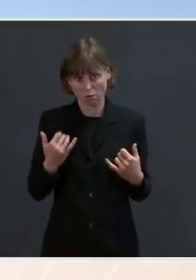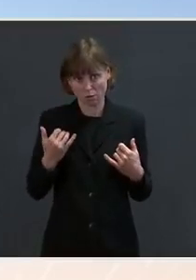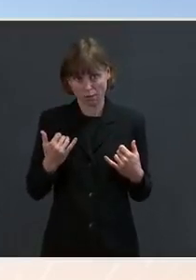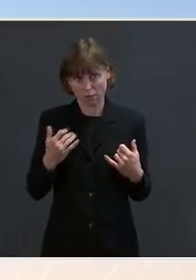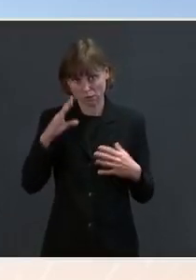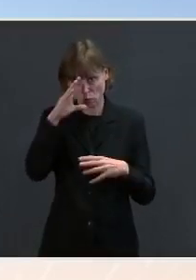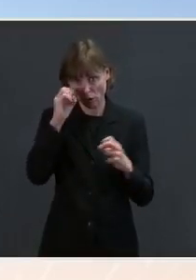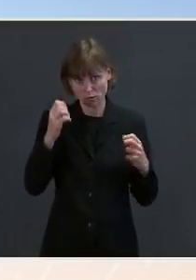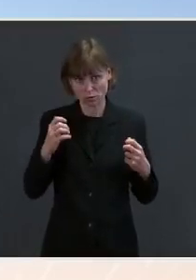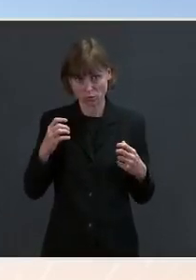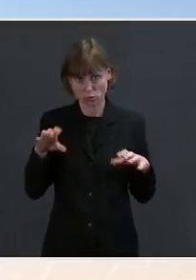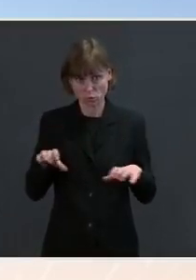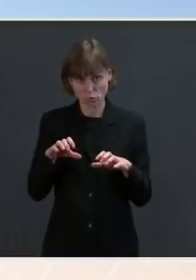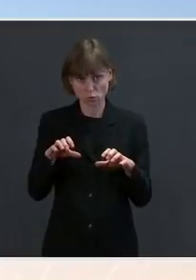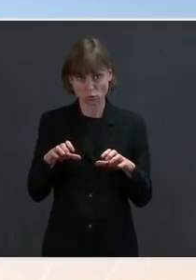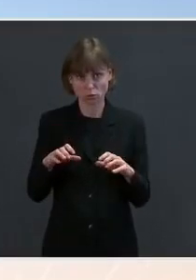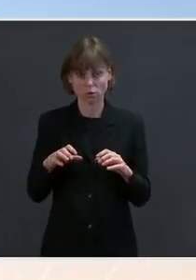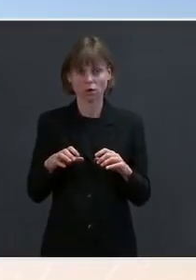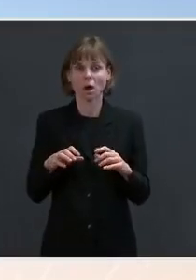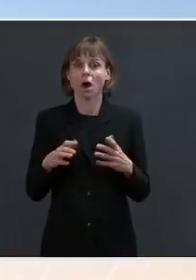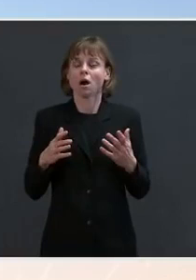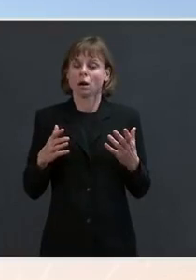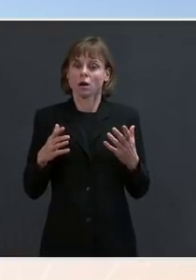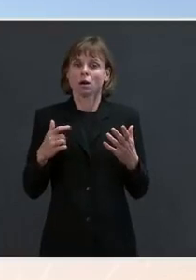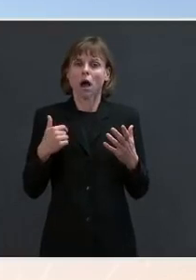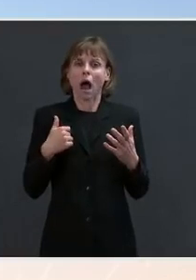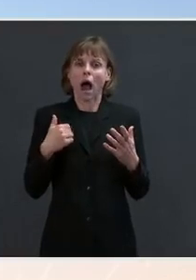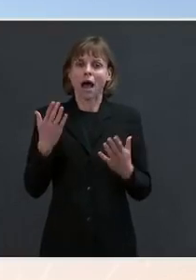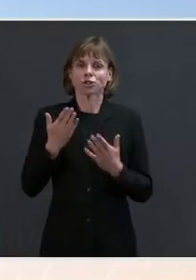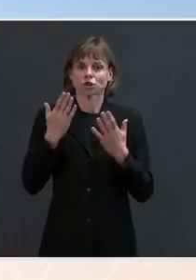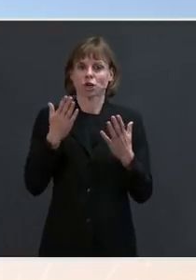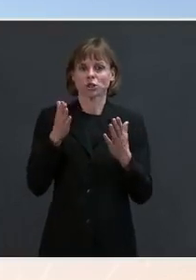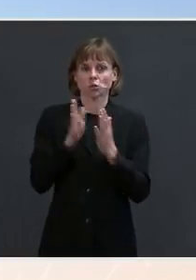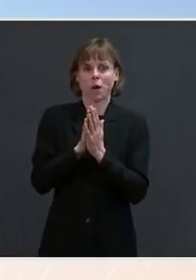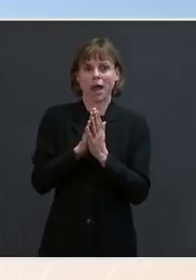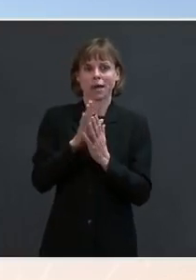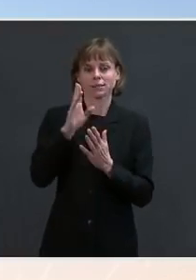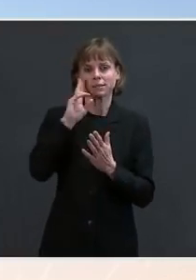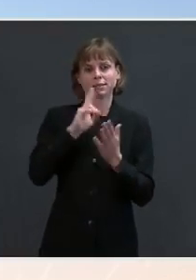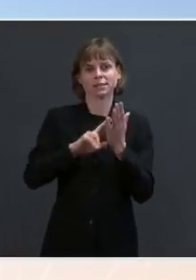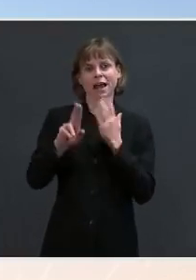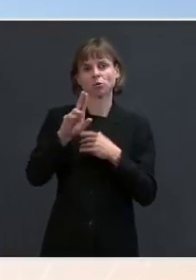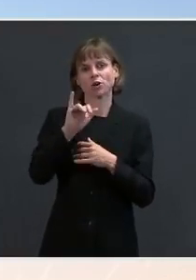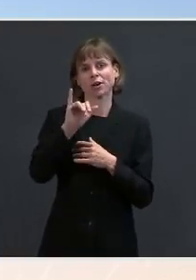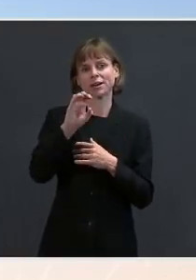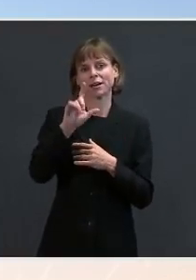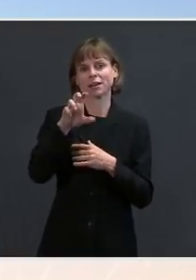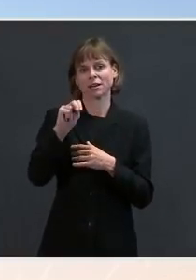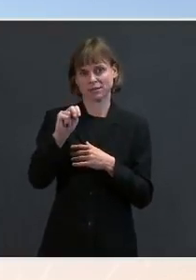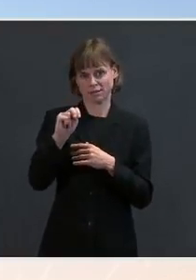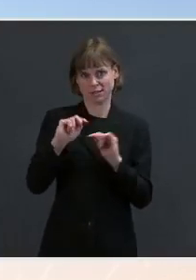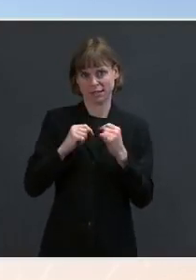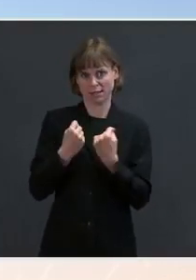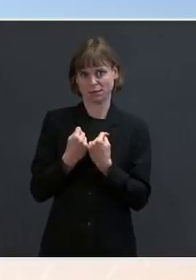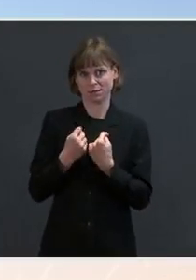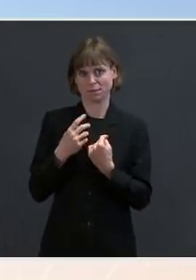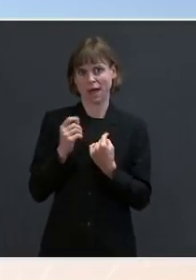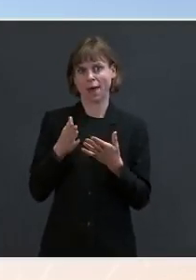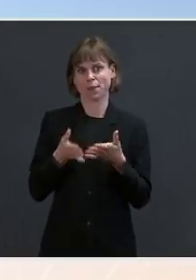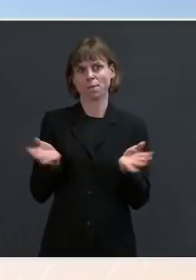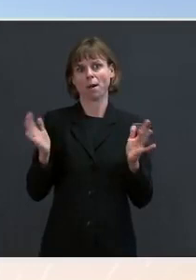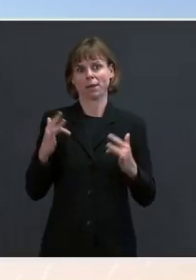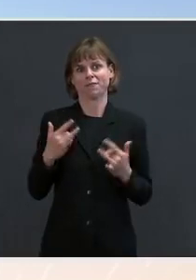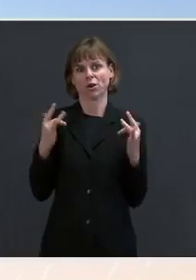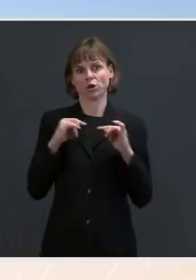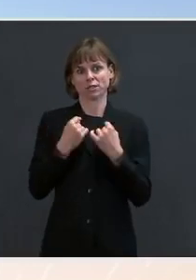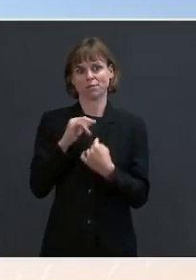and if not, why? I would certainly suggest you ask Secretary Yellen's team and, of course, the public affairs team at the IRS